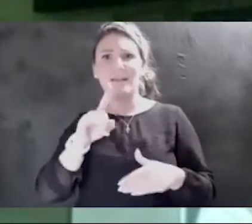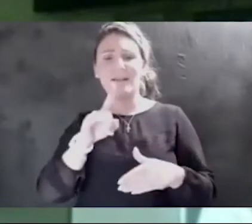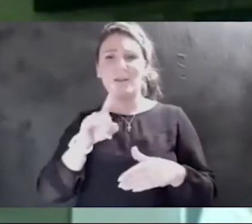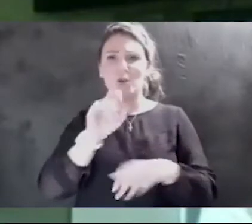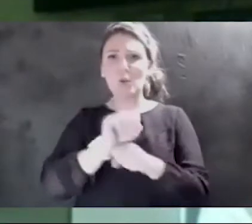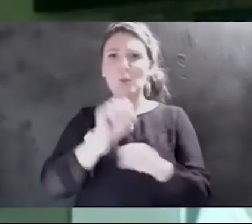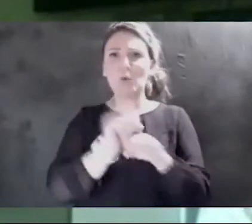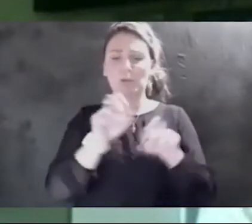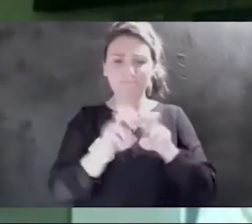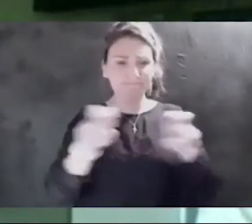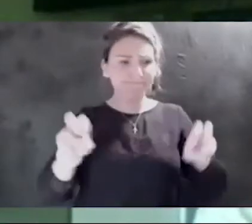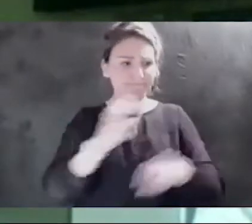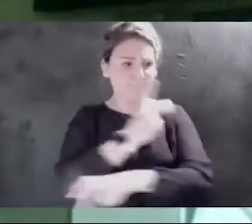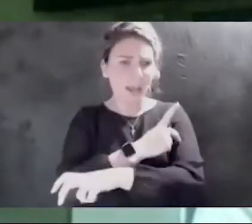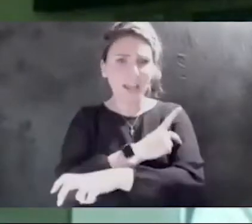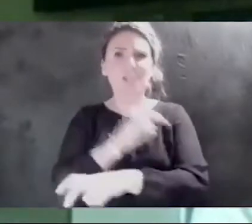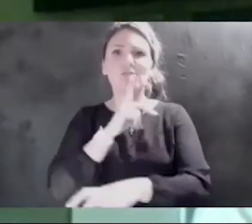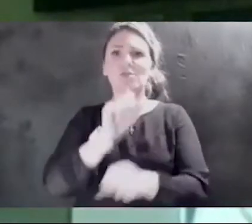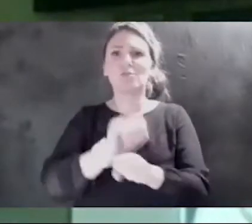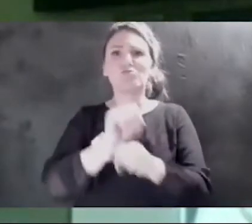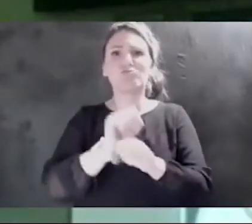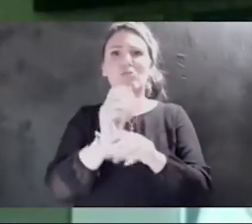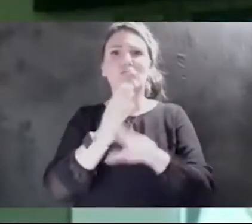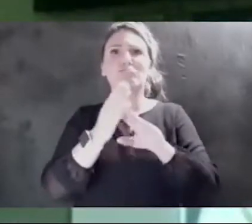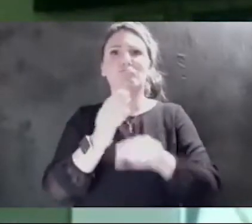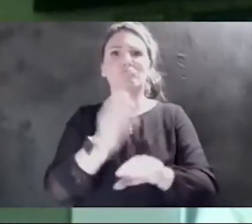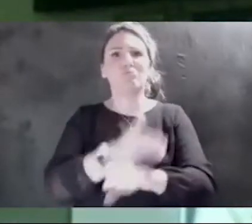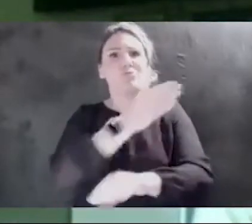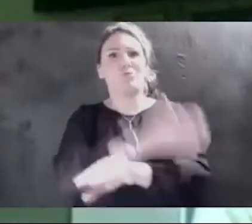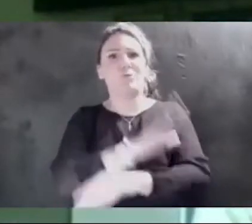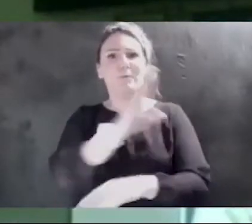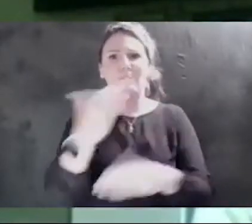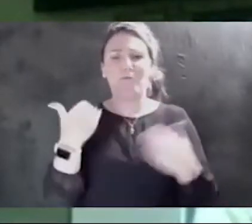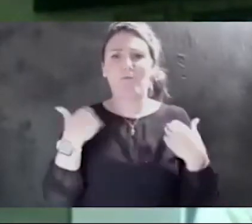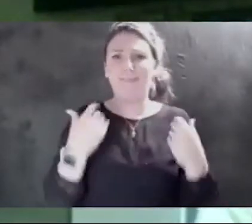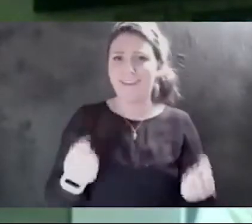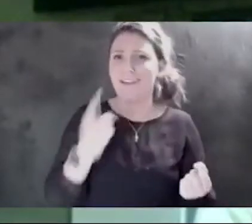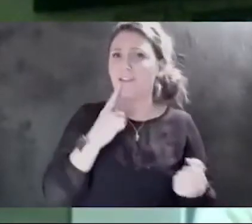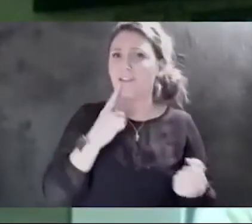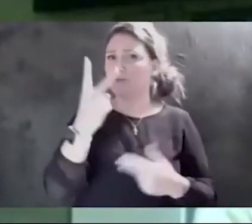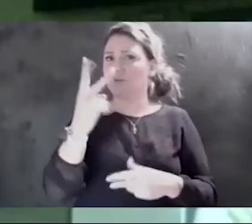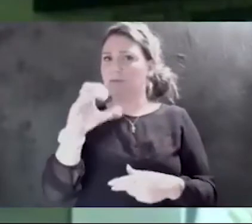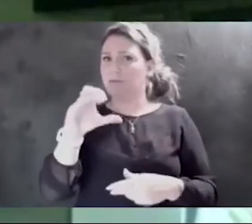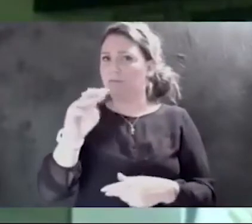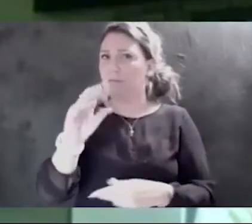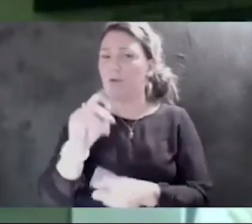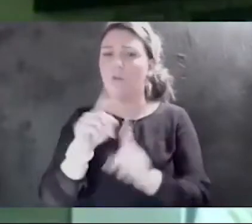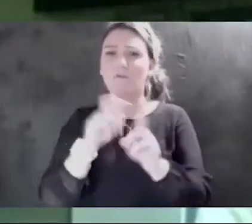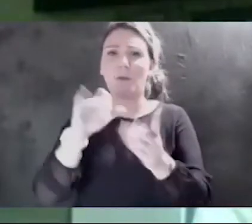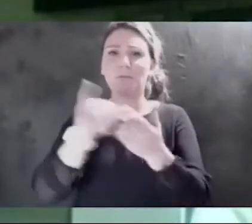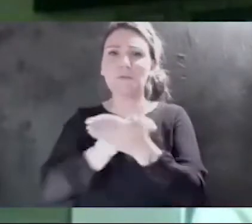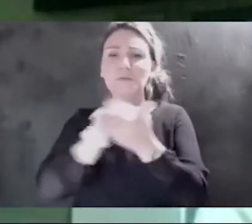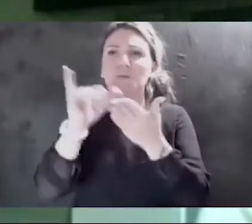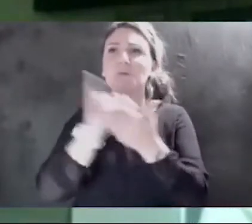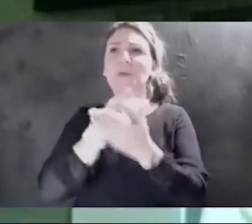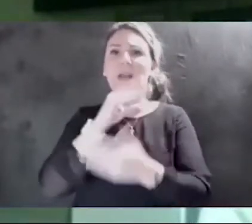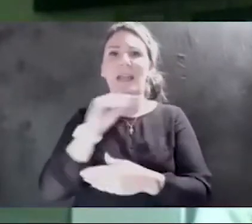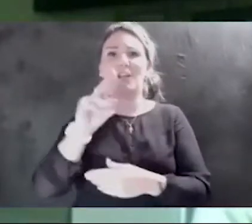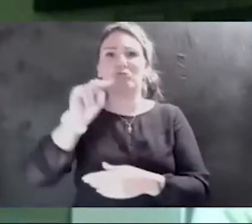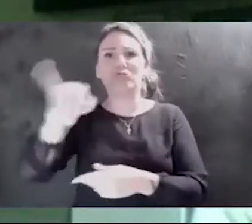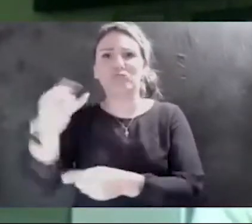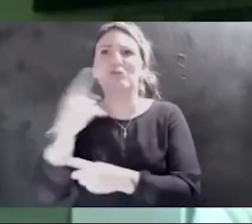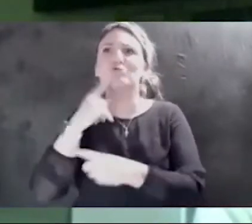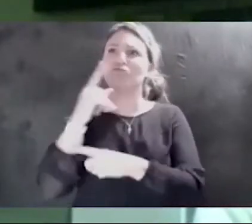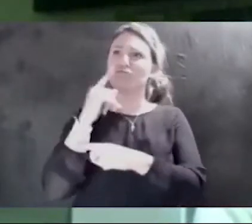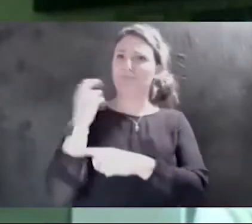to improve their health. In fact, recently we had 2 chief medical officers from New York City and New Jersey out touring in some of